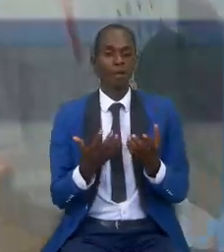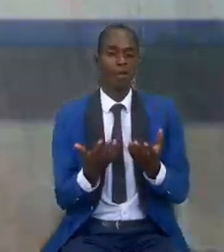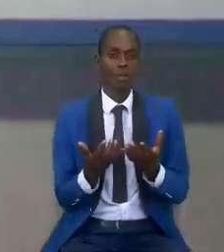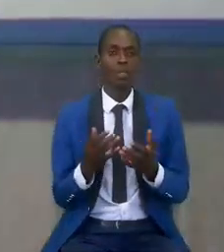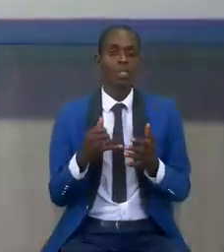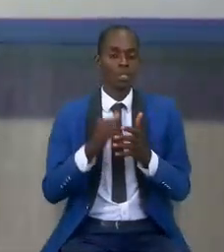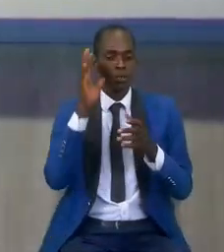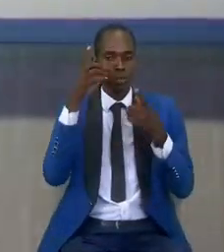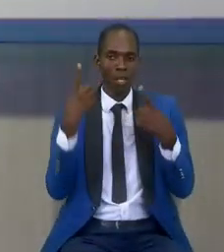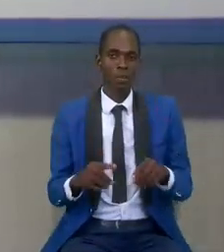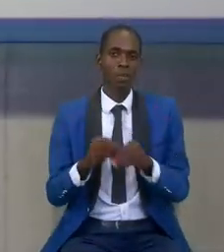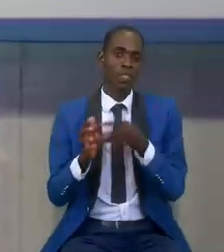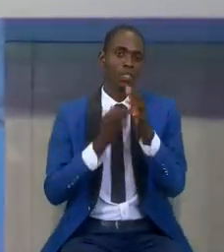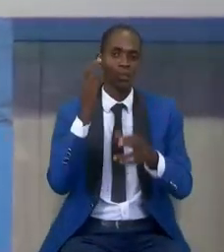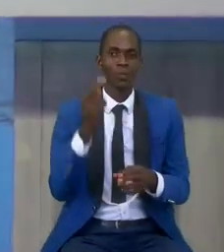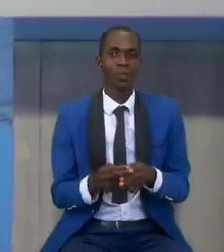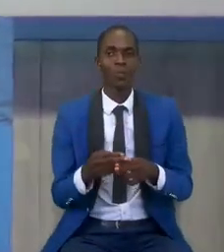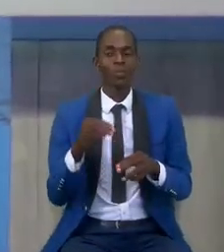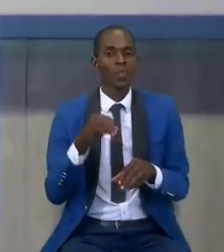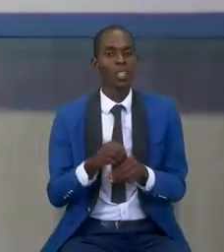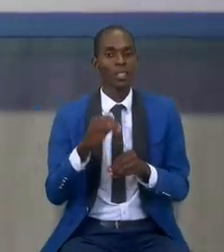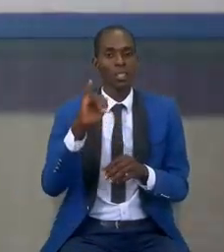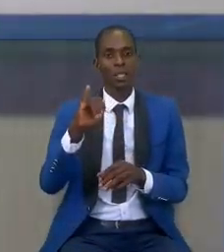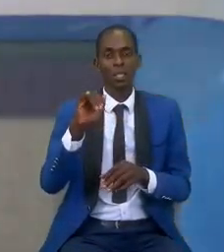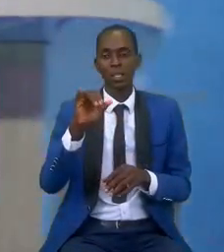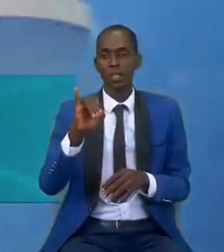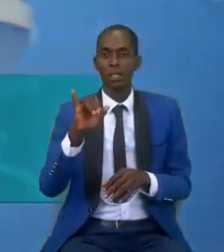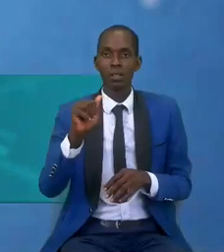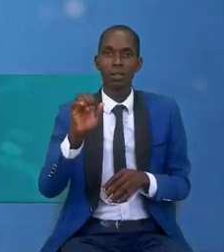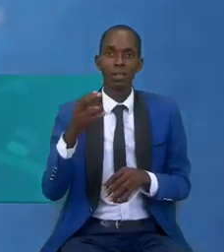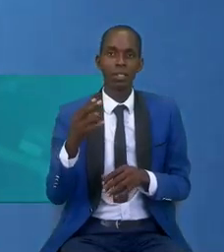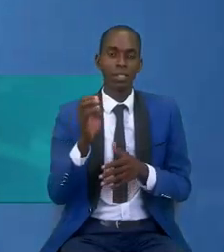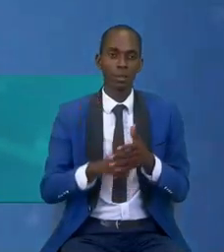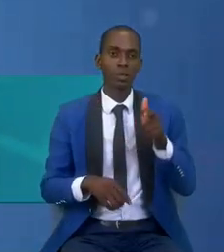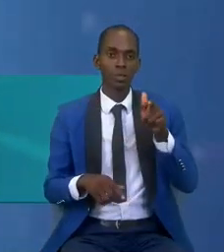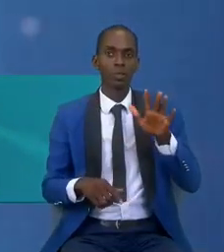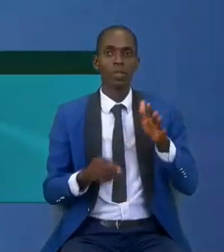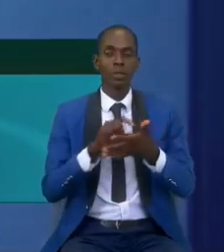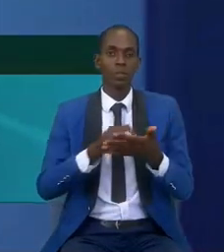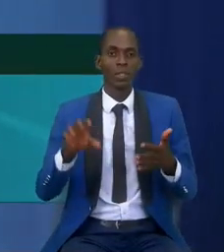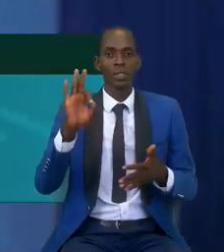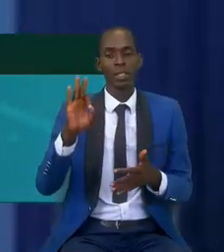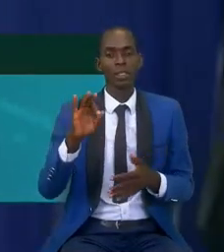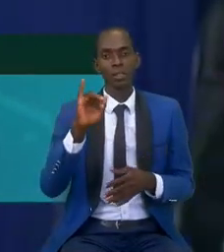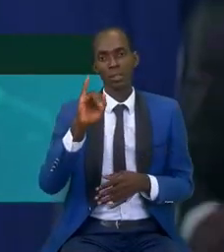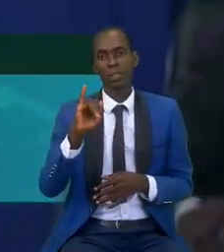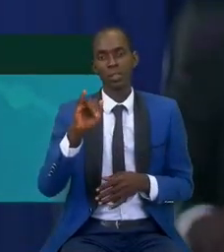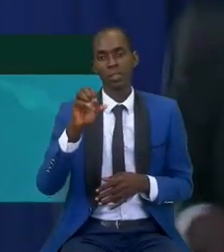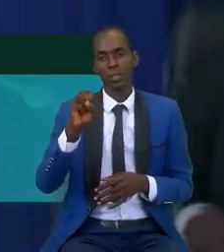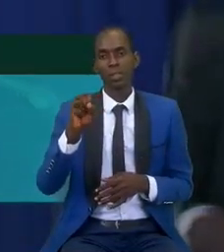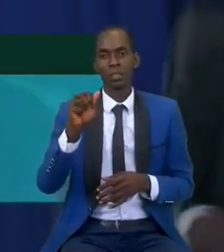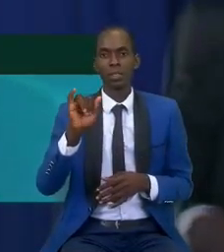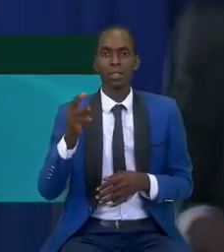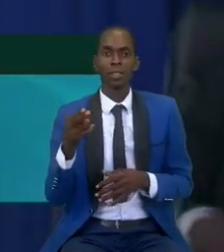and we're looking at verse nine Isaiah chapter 25 I was looking at verse 9 and it